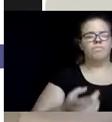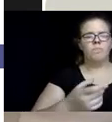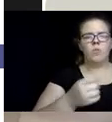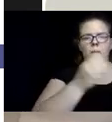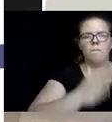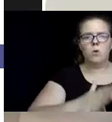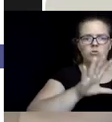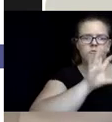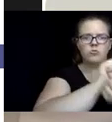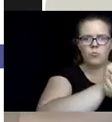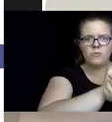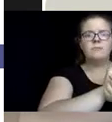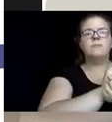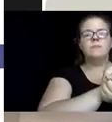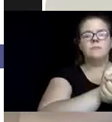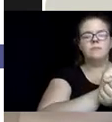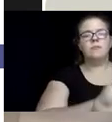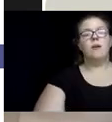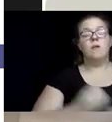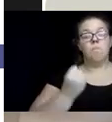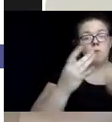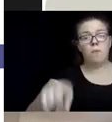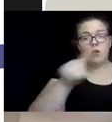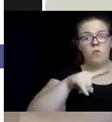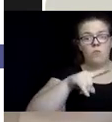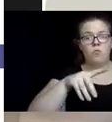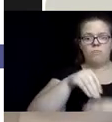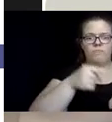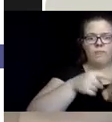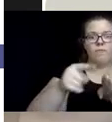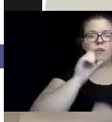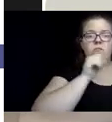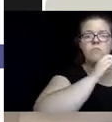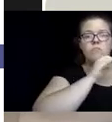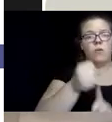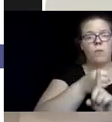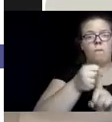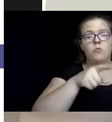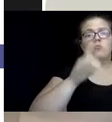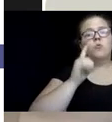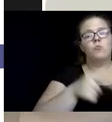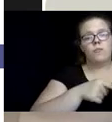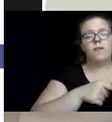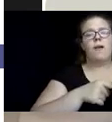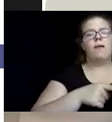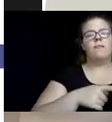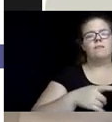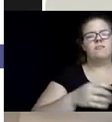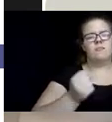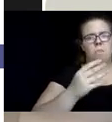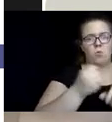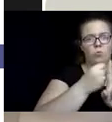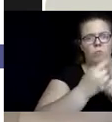abuse. And yet, for many of you in the field of elder abuse, you recognize that most abuse happens